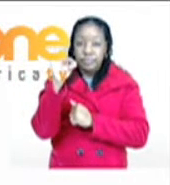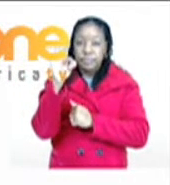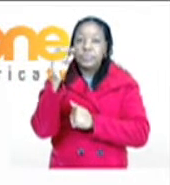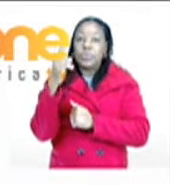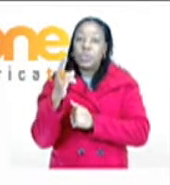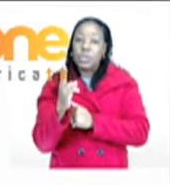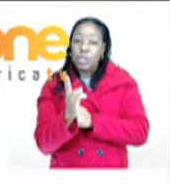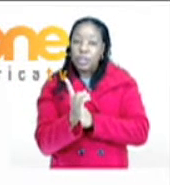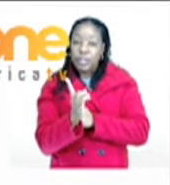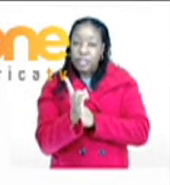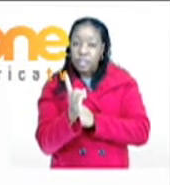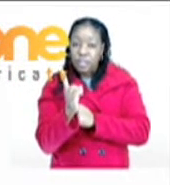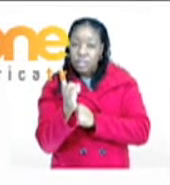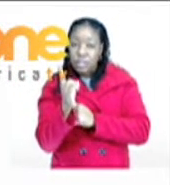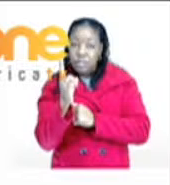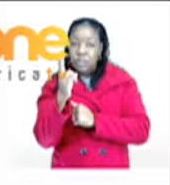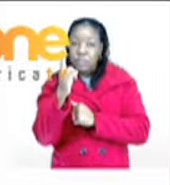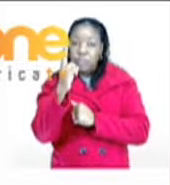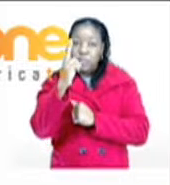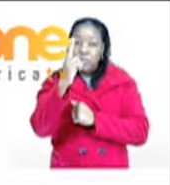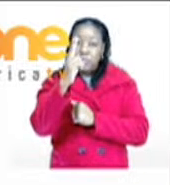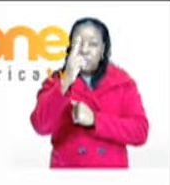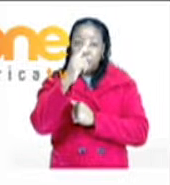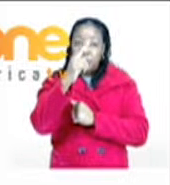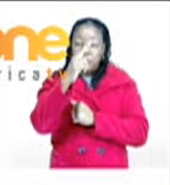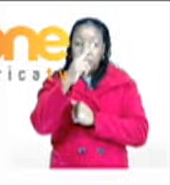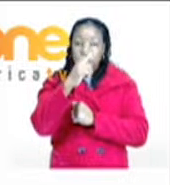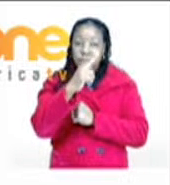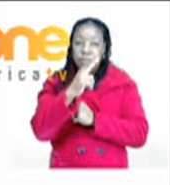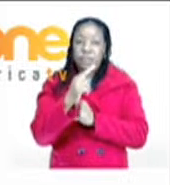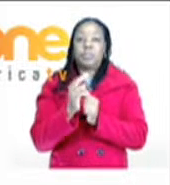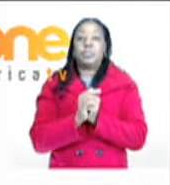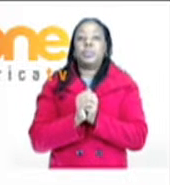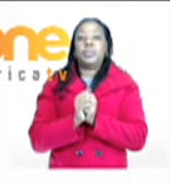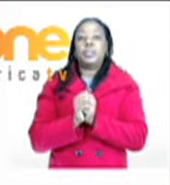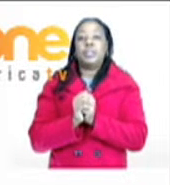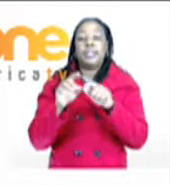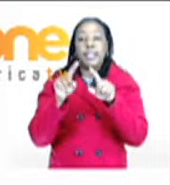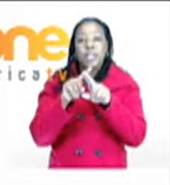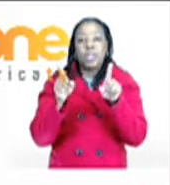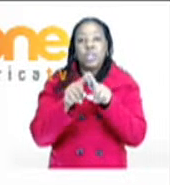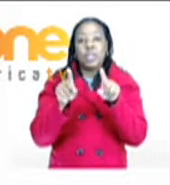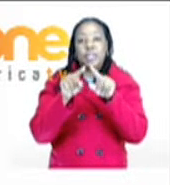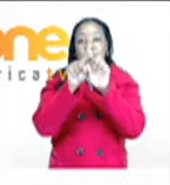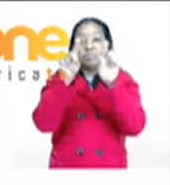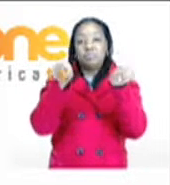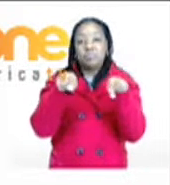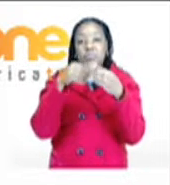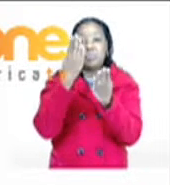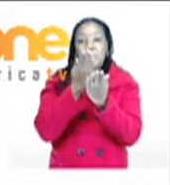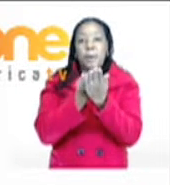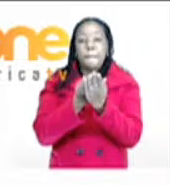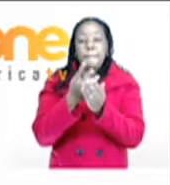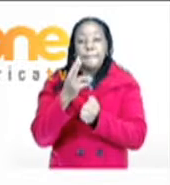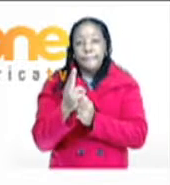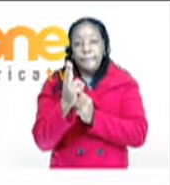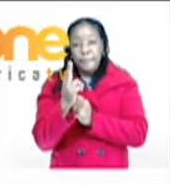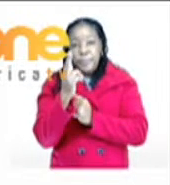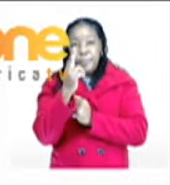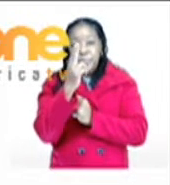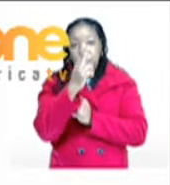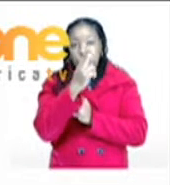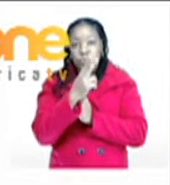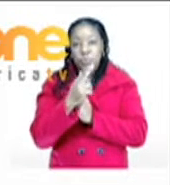On page 9, you need to take out your pair of scissors and let's cut out the